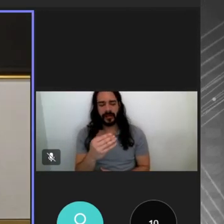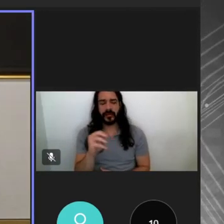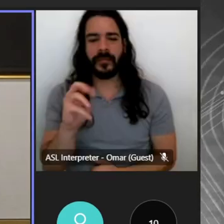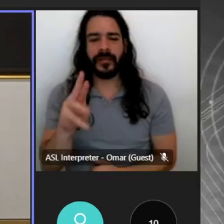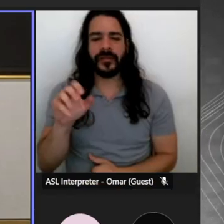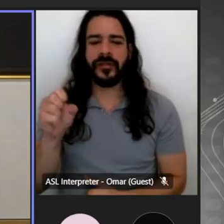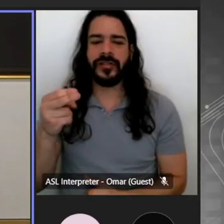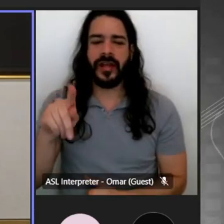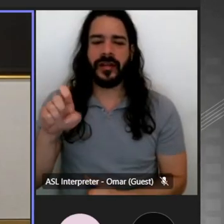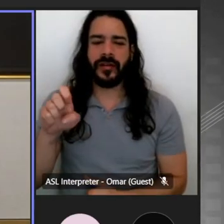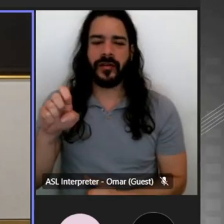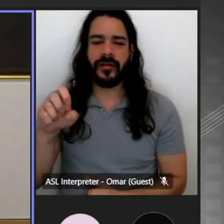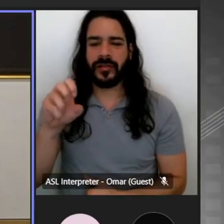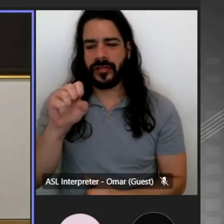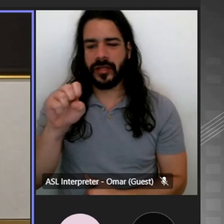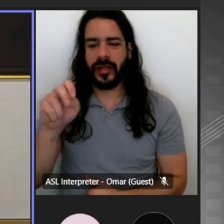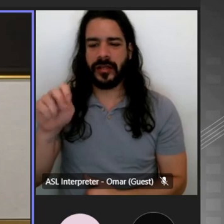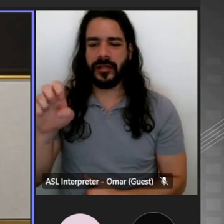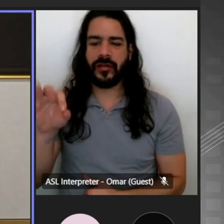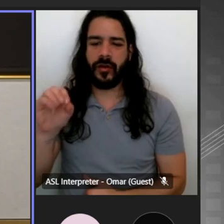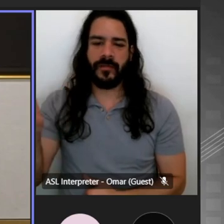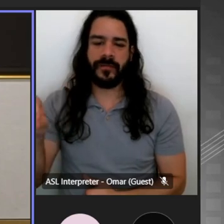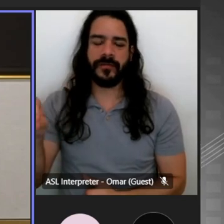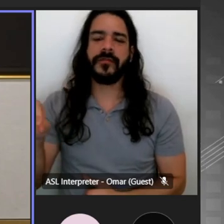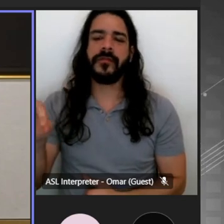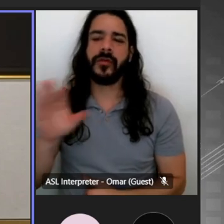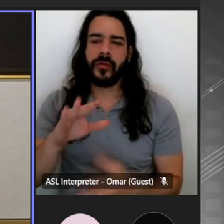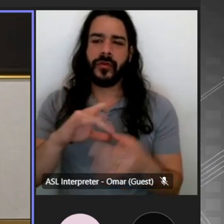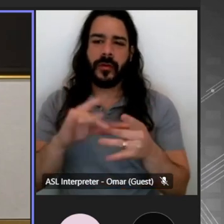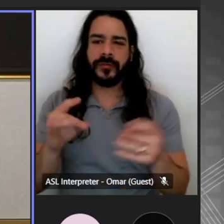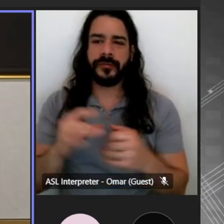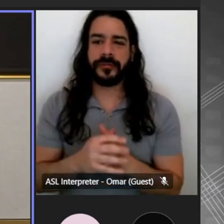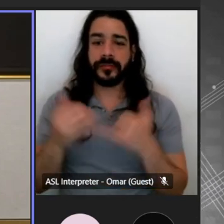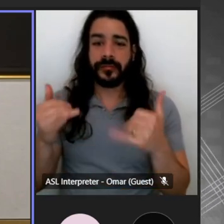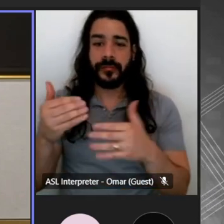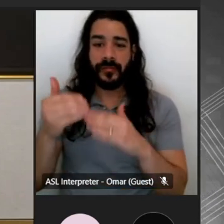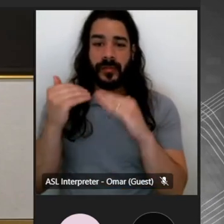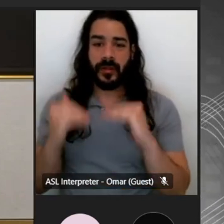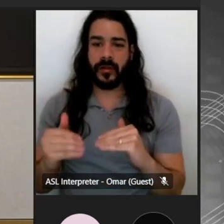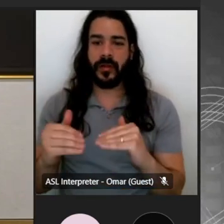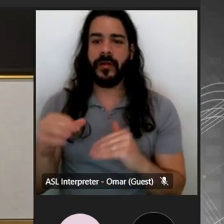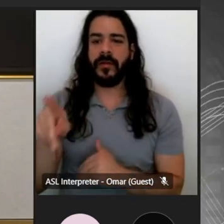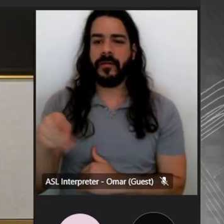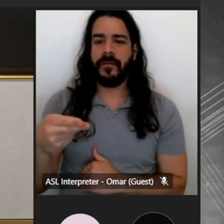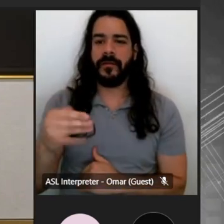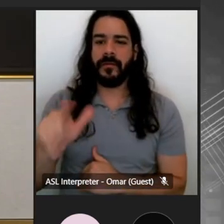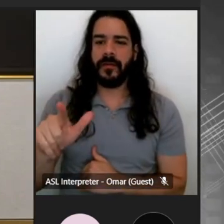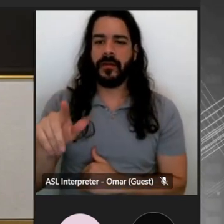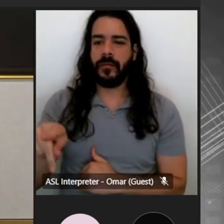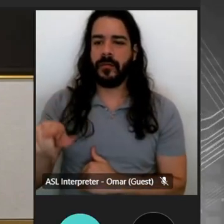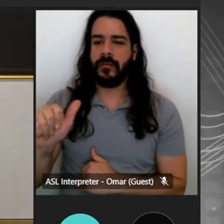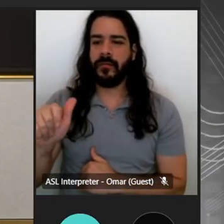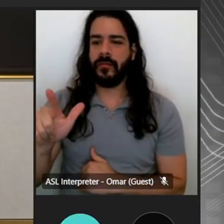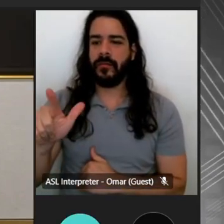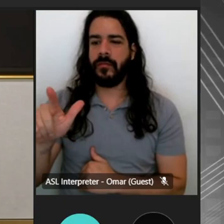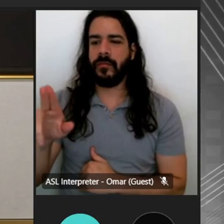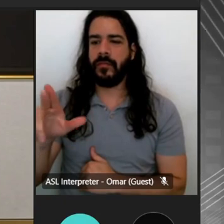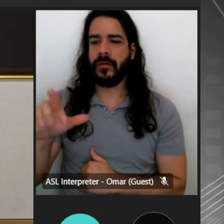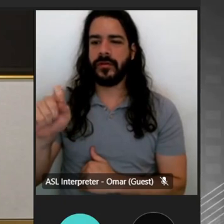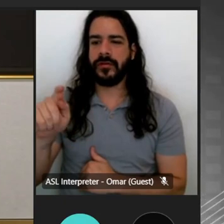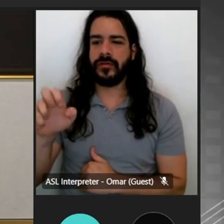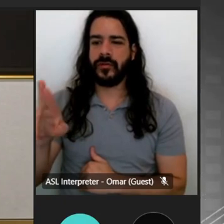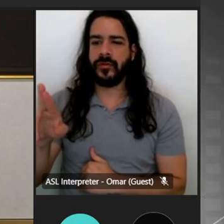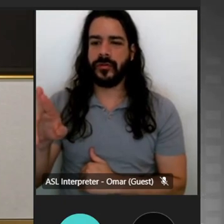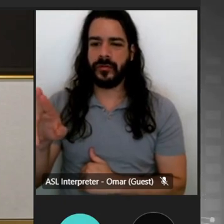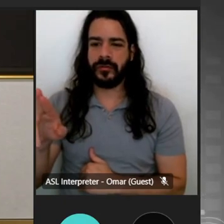Thank you, Mr. Scheinkopf, for those comments. Next, we also have our next virtual speaker, Phil Posner.